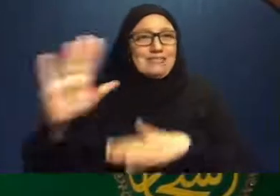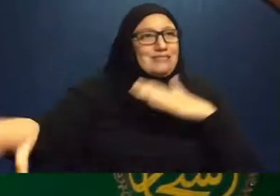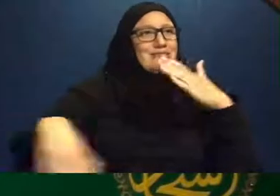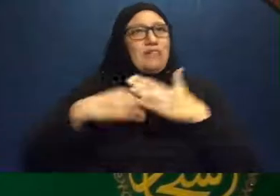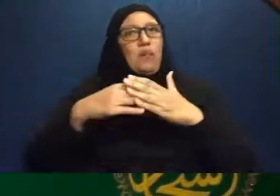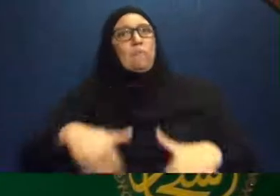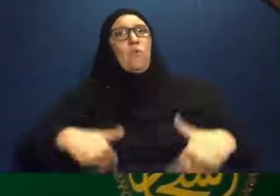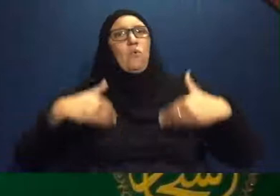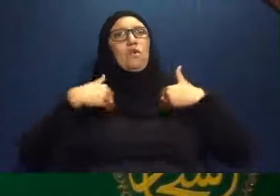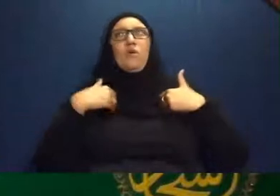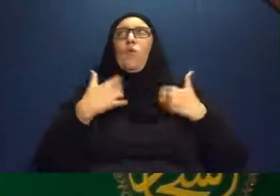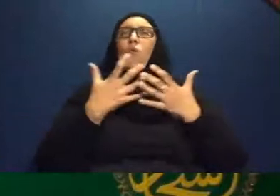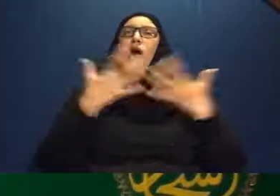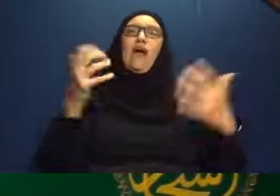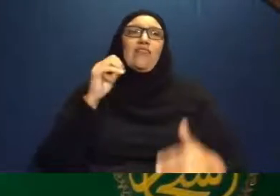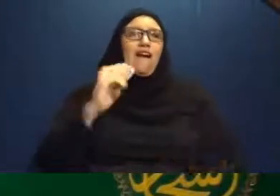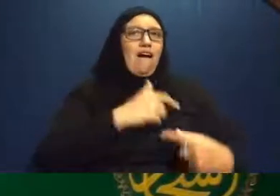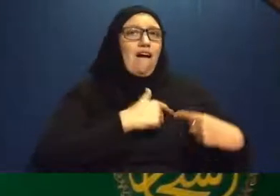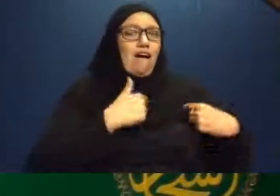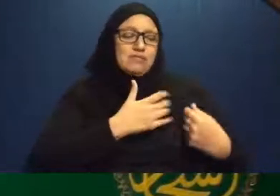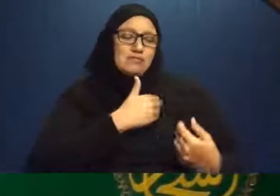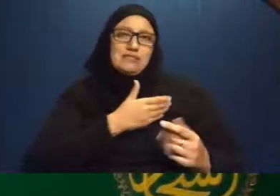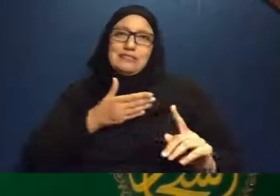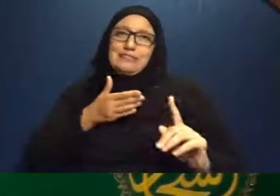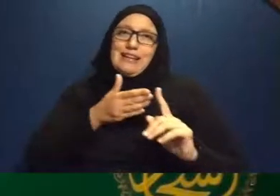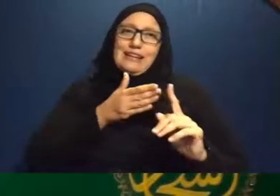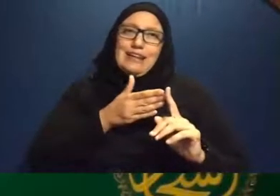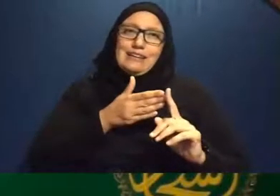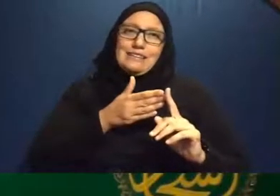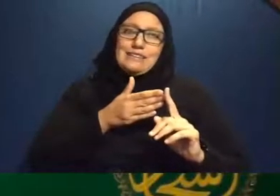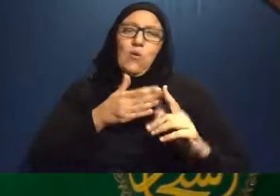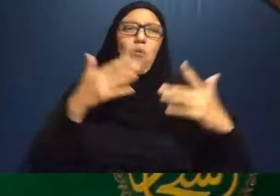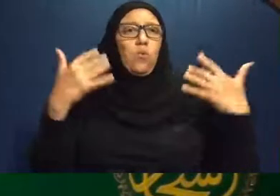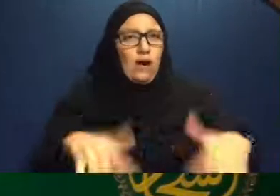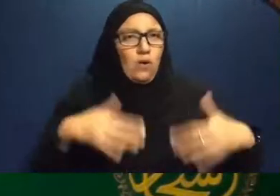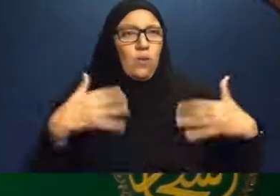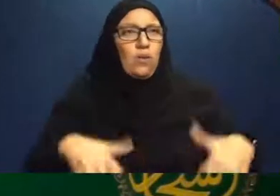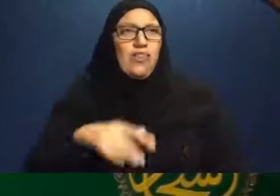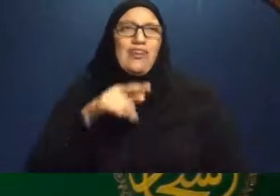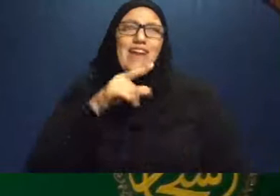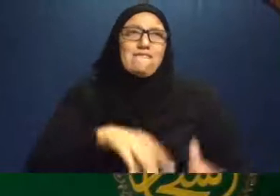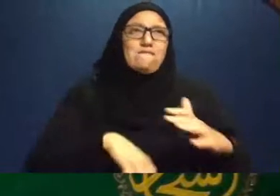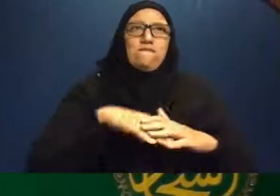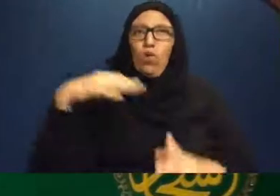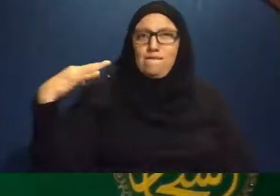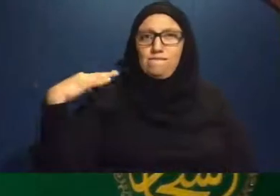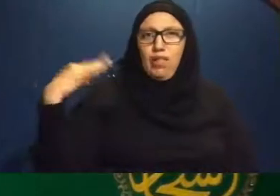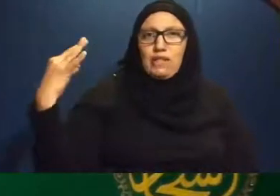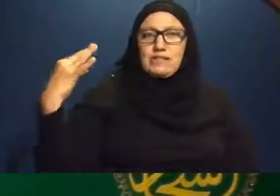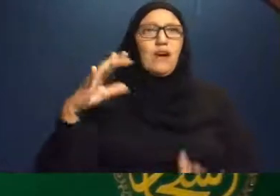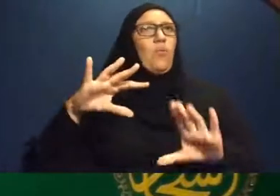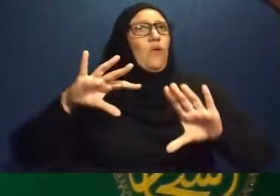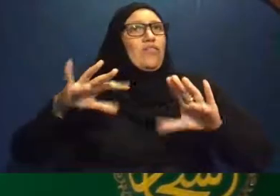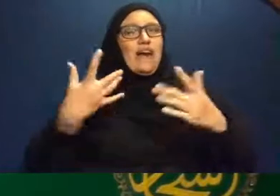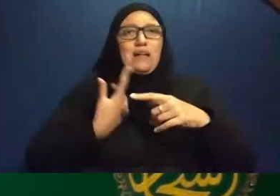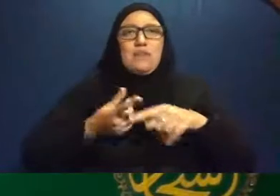till morning. This is a full dedication and voluntarily, without any physical expectation or anything, for the sake of God.